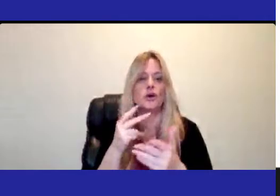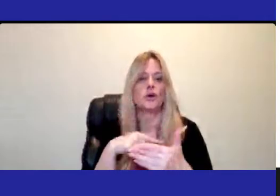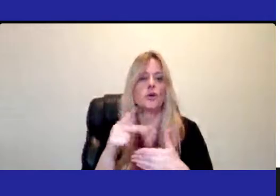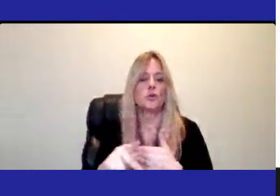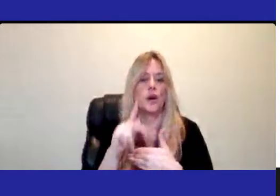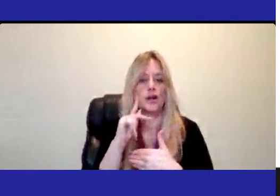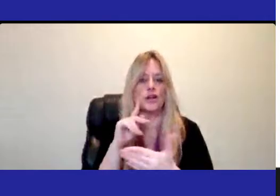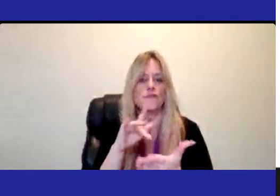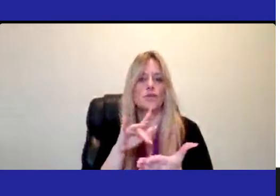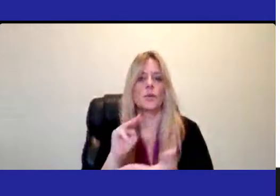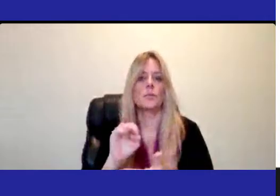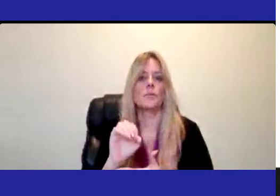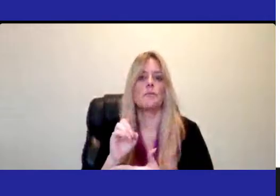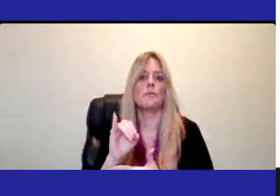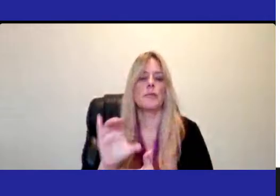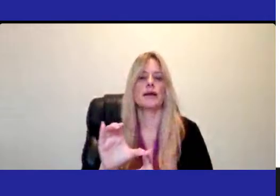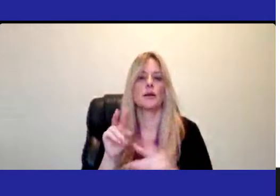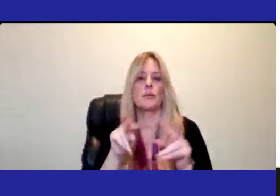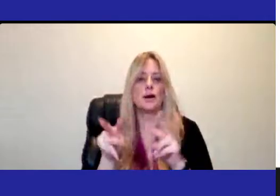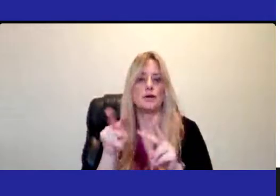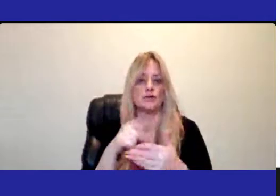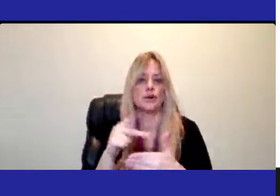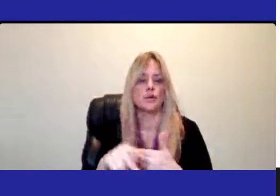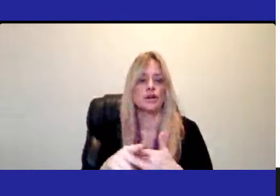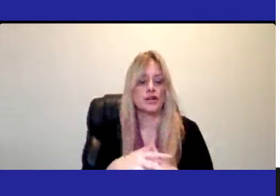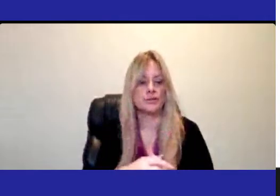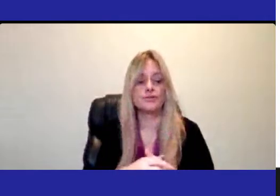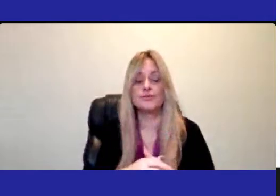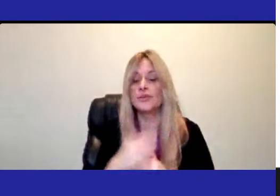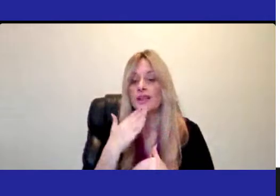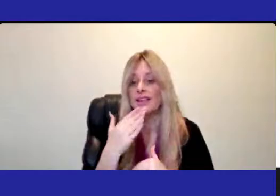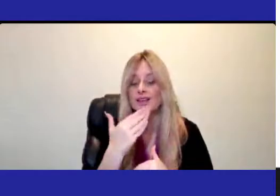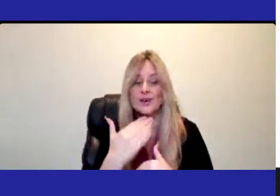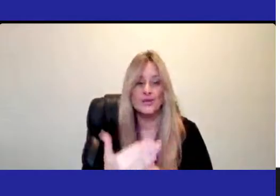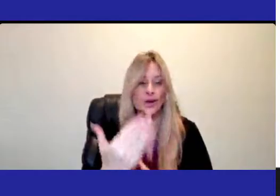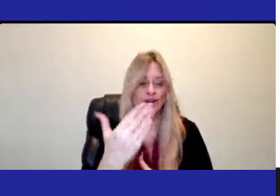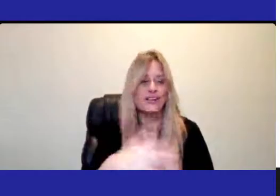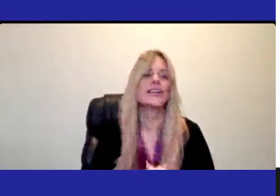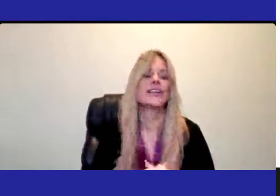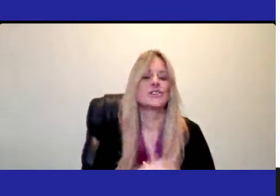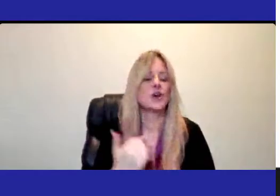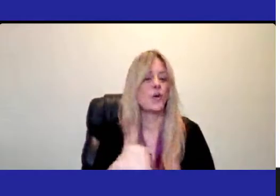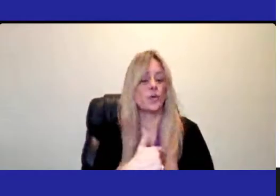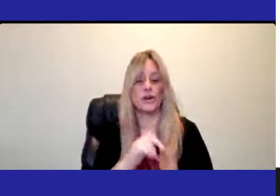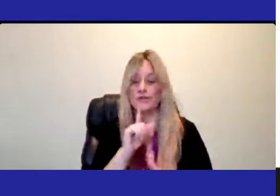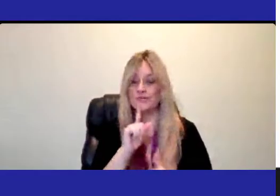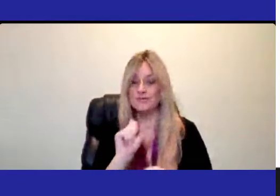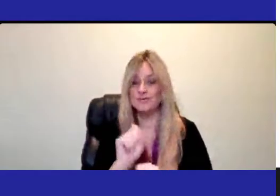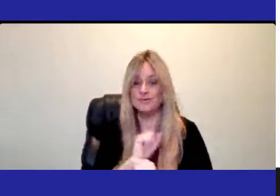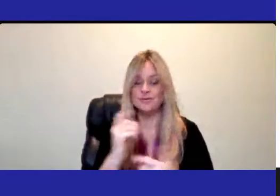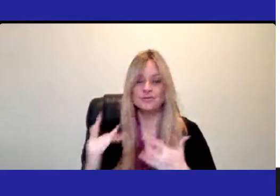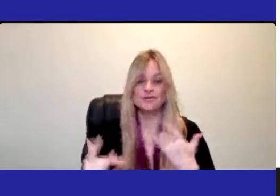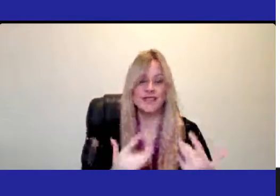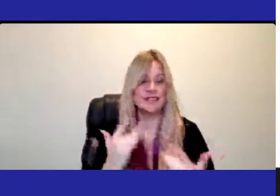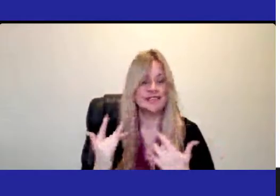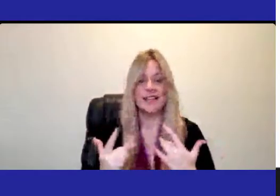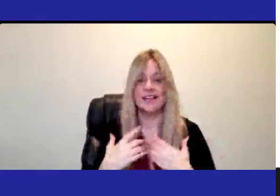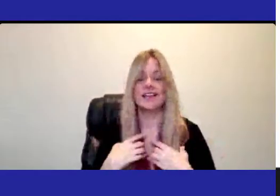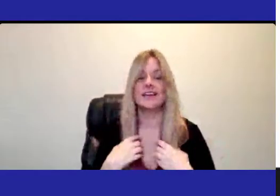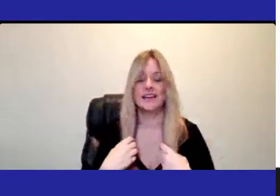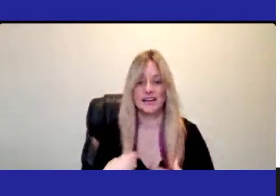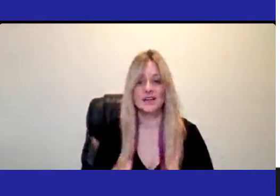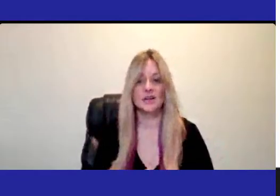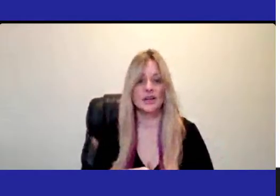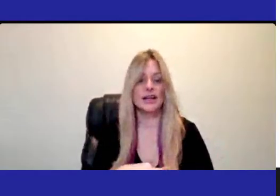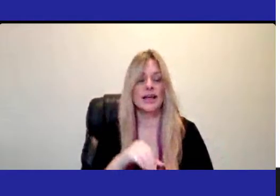it away, Wendy. Thank you, Dr. Techie. Good morning. Morning. So we're really excited in maternal